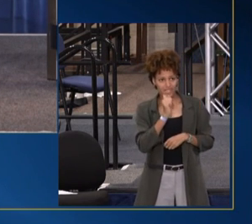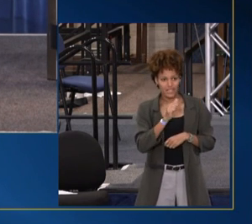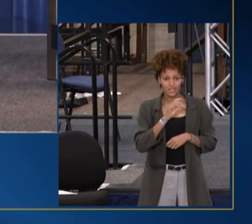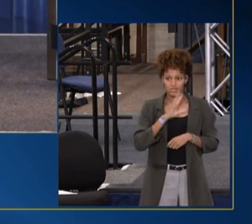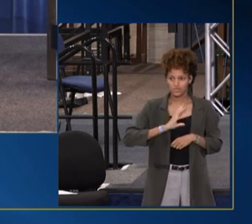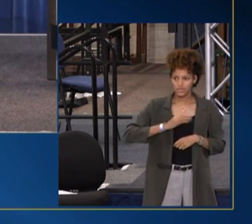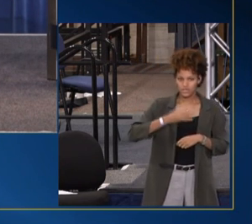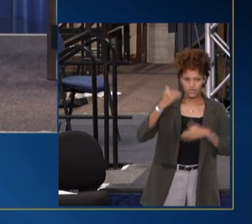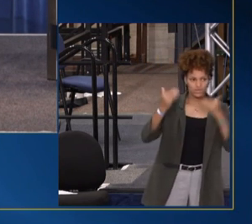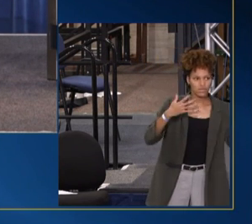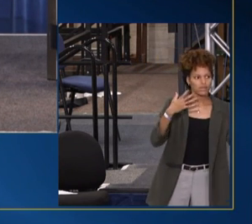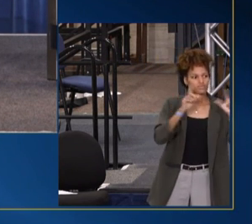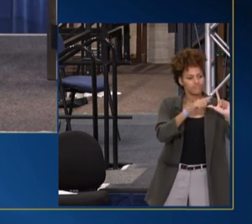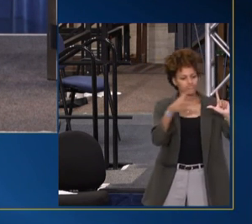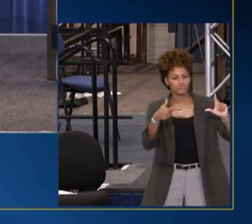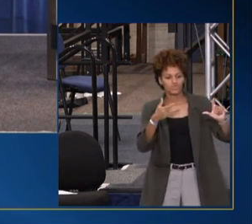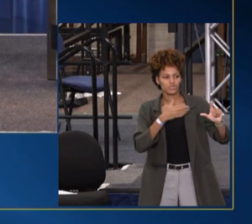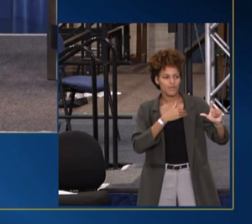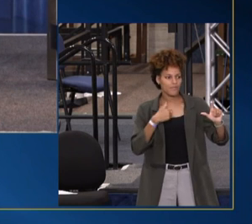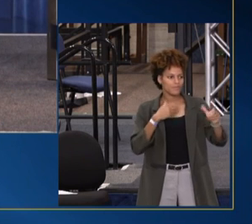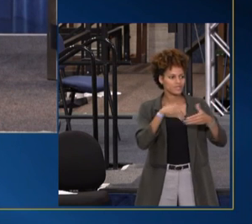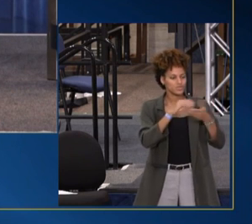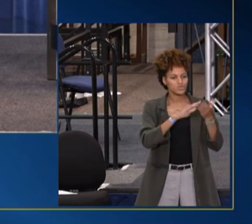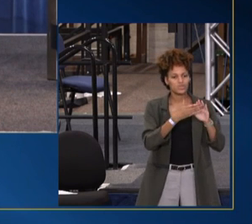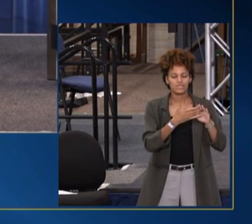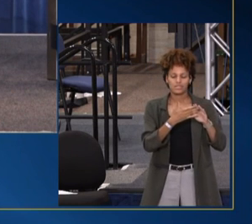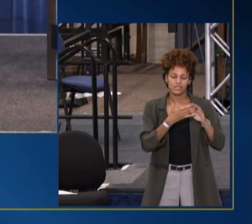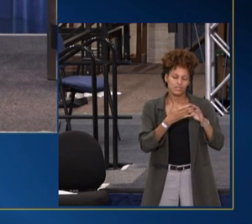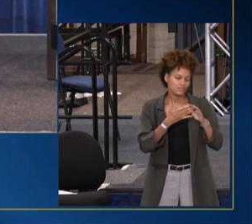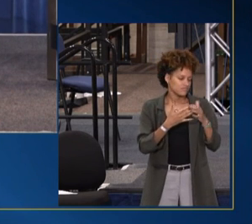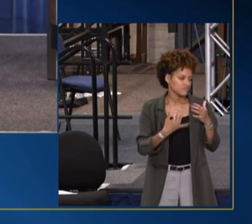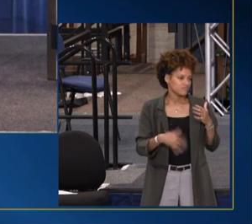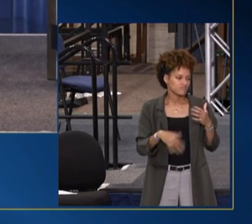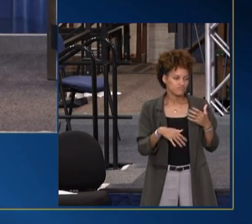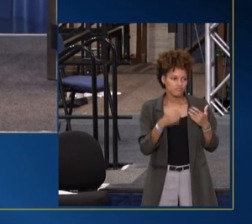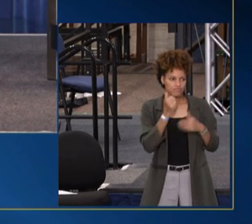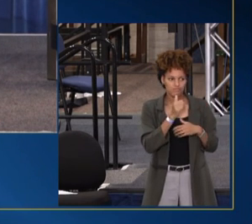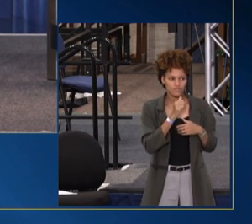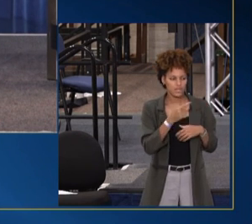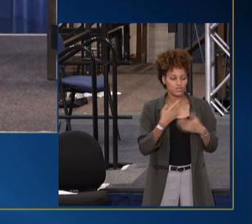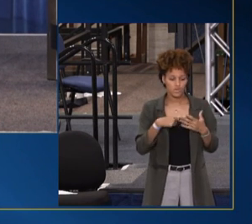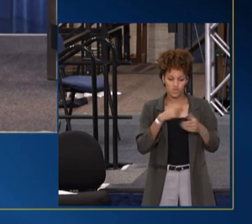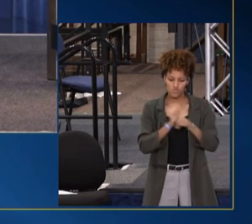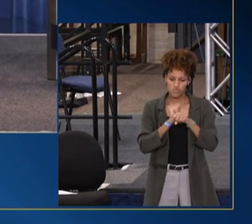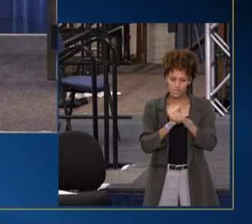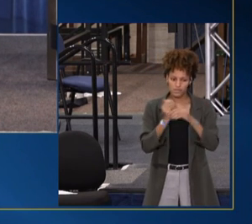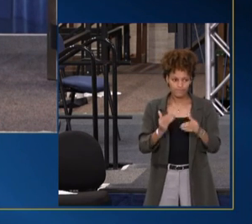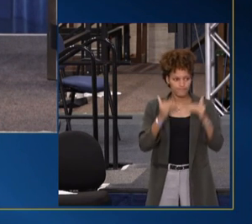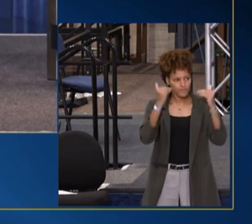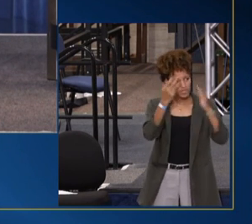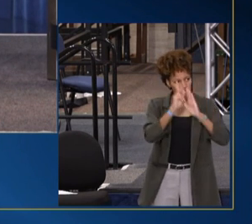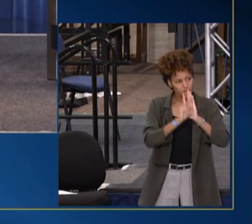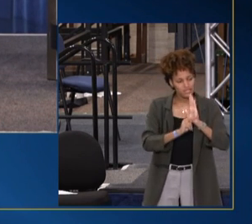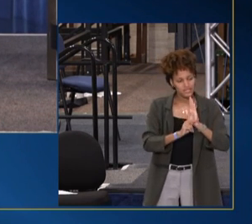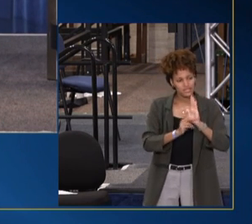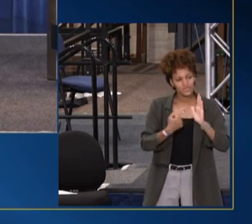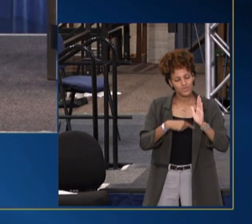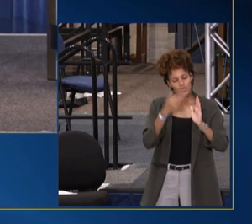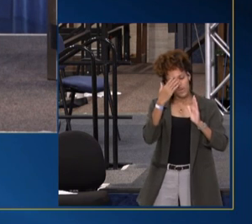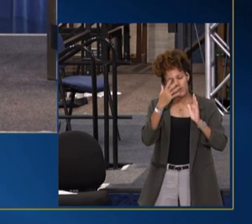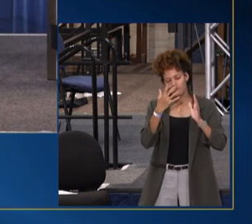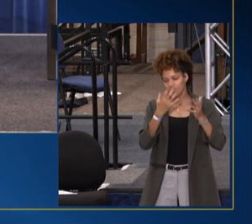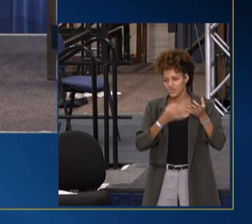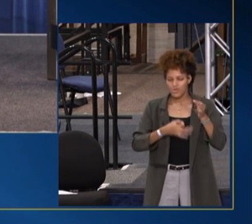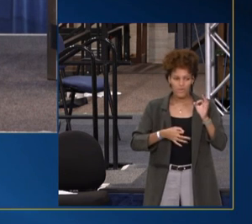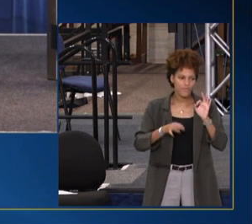adults, LGBTQI plus people broadly every single day. And as we're working to advance policy, we know how important it is